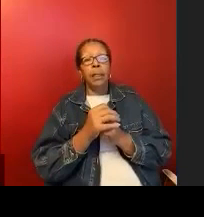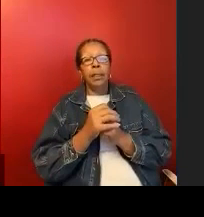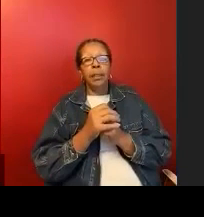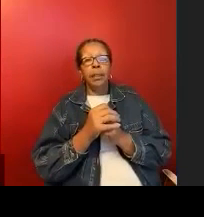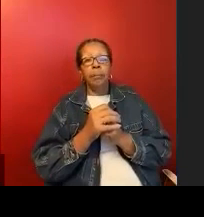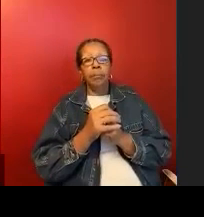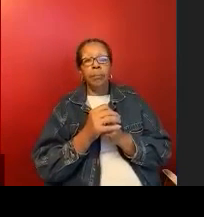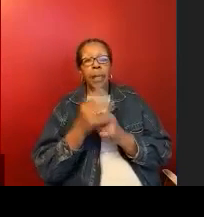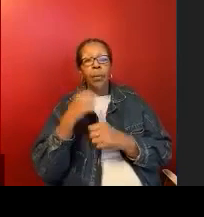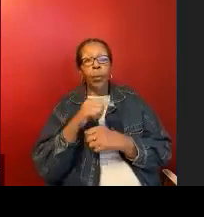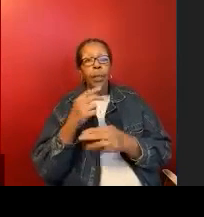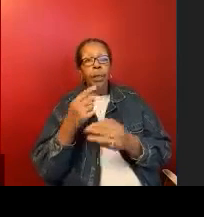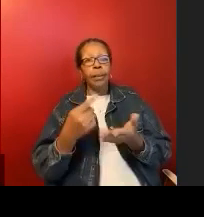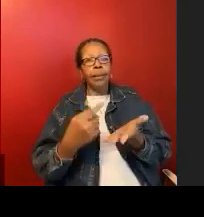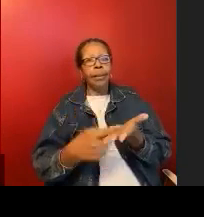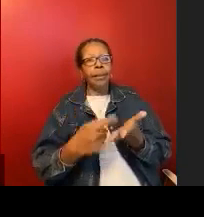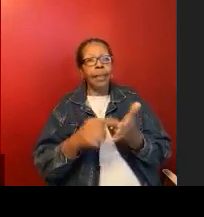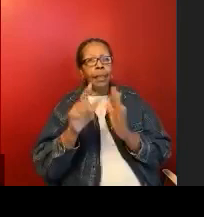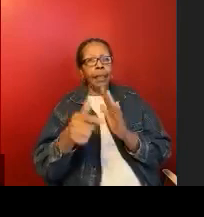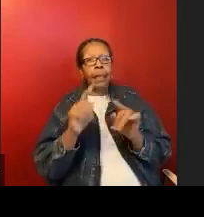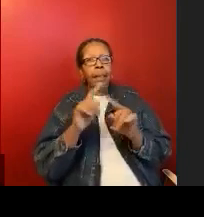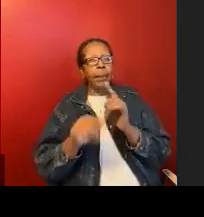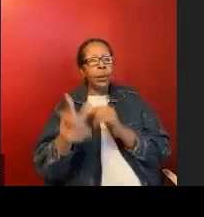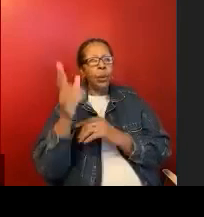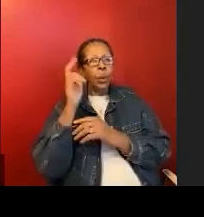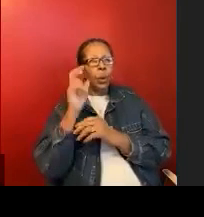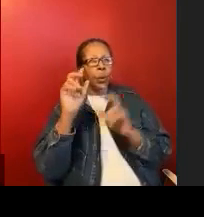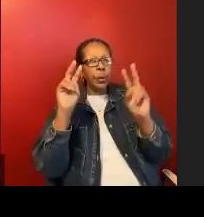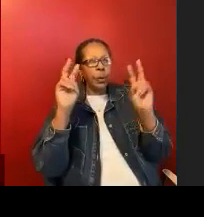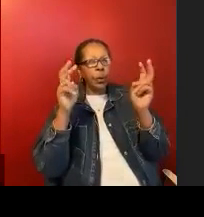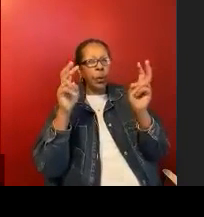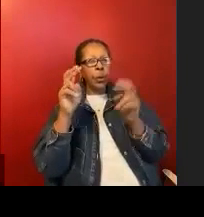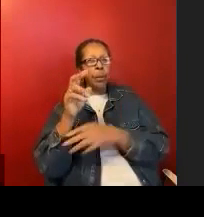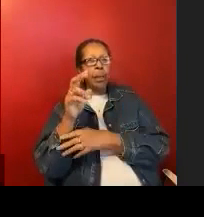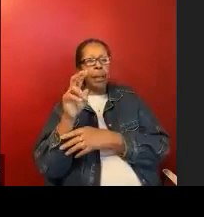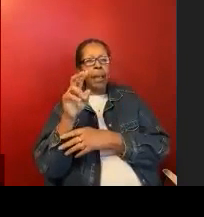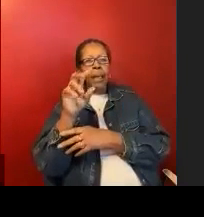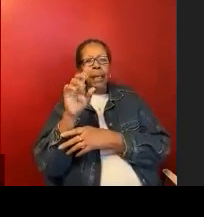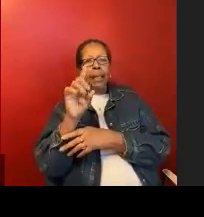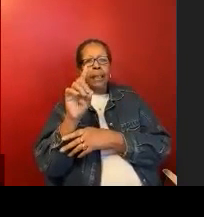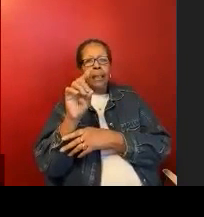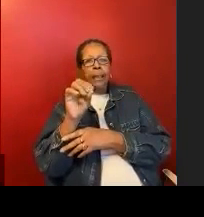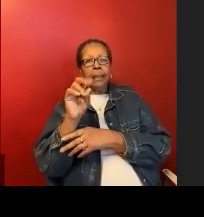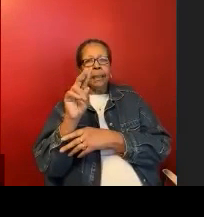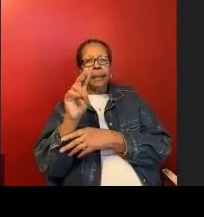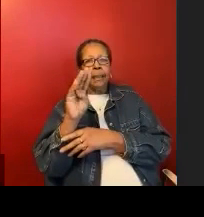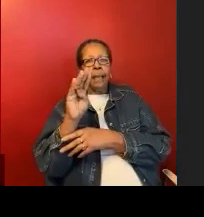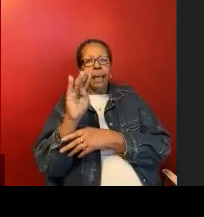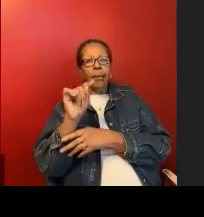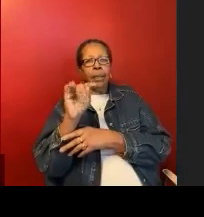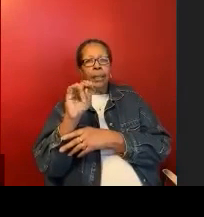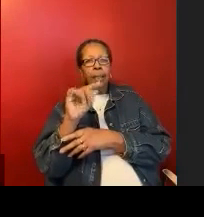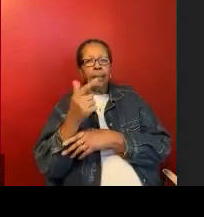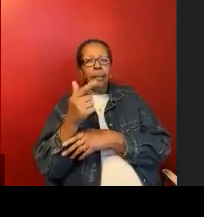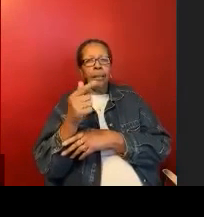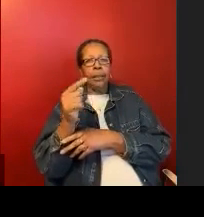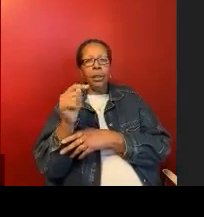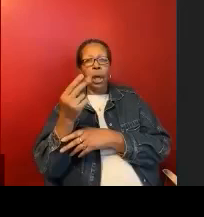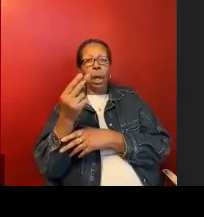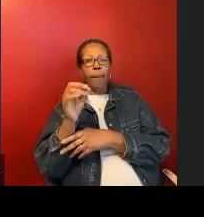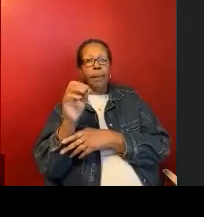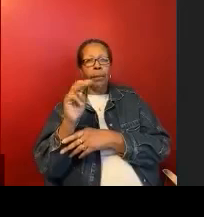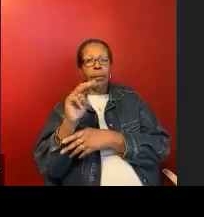the expression doubting Thomas. So this Thomas was the one they called doubting Thomas. Okay, doubting